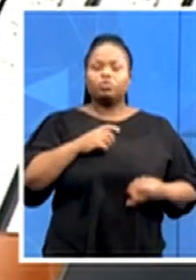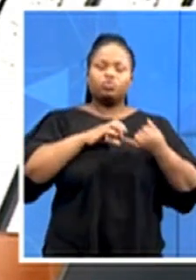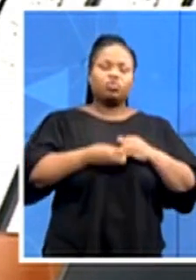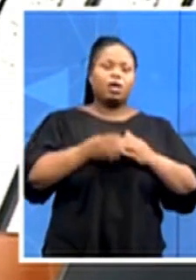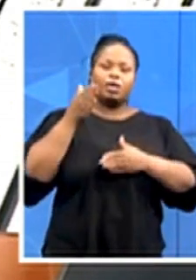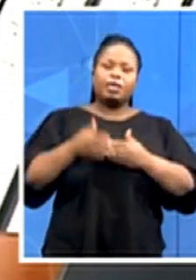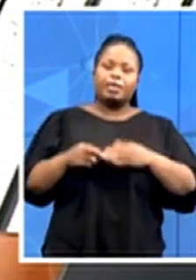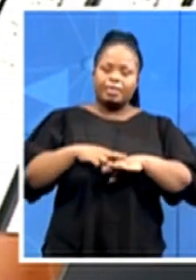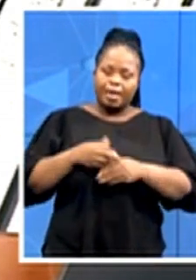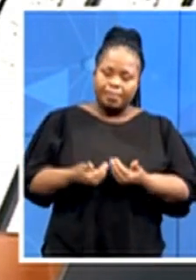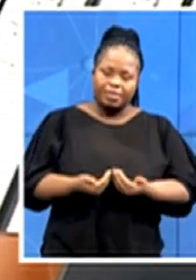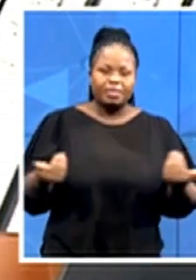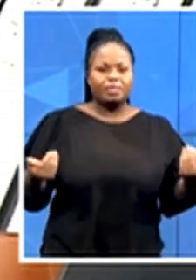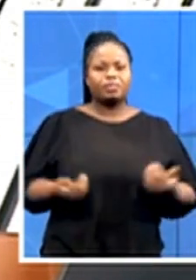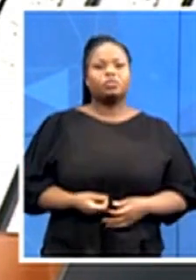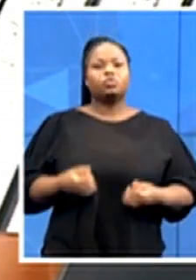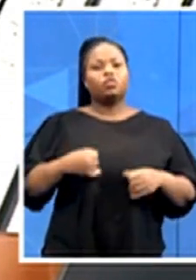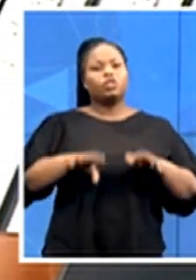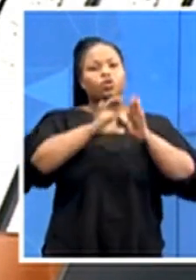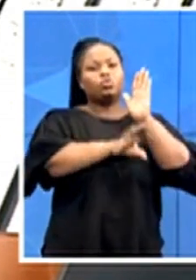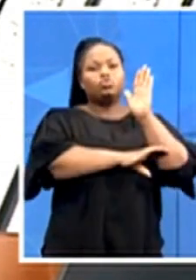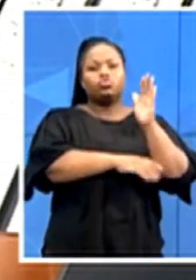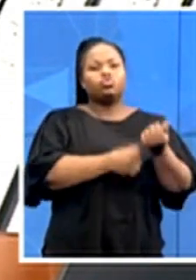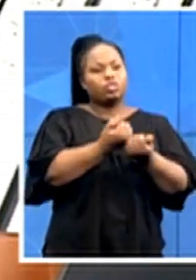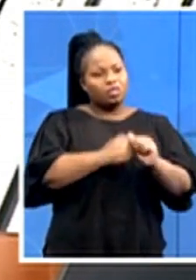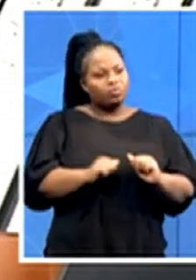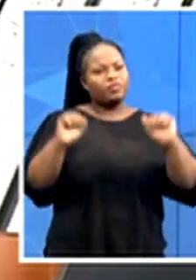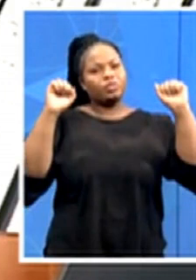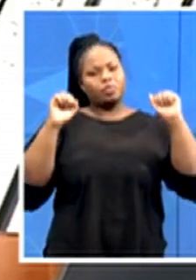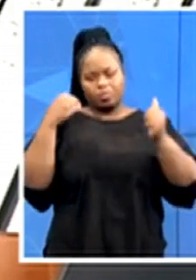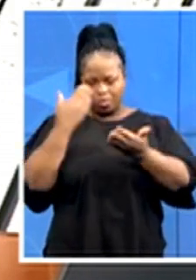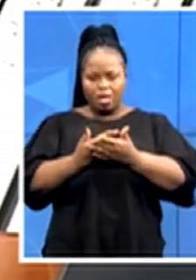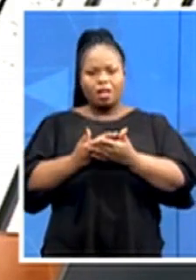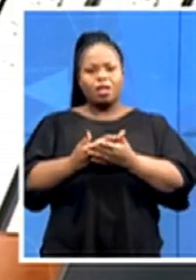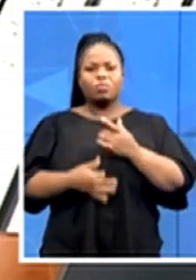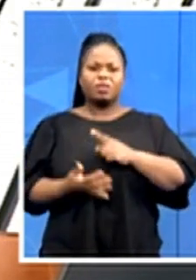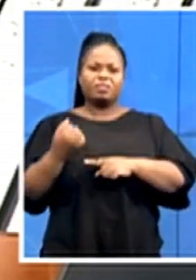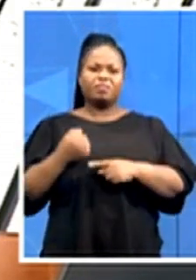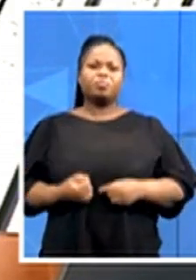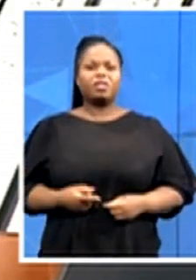constitutional dispensation. When we dishonor the Constitution